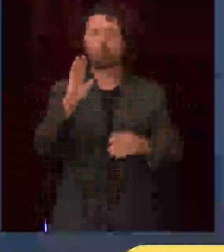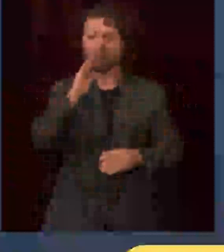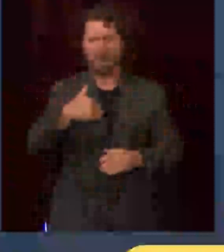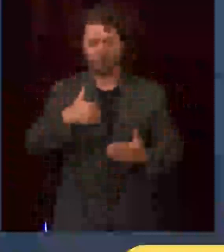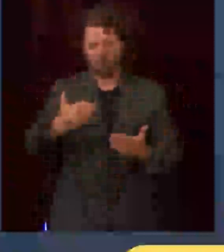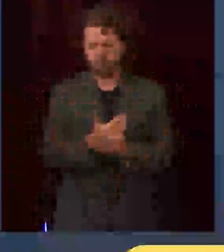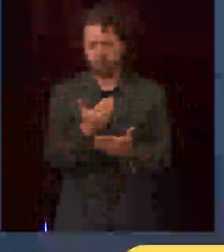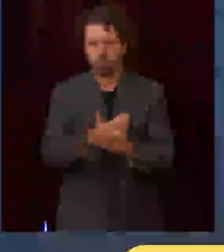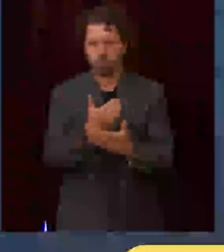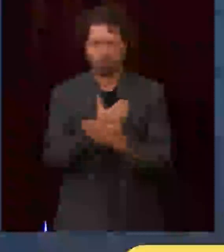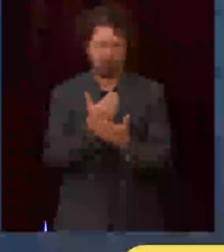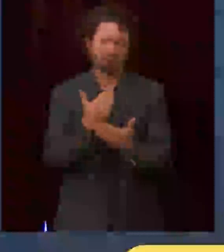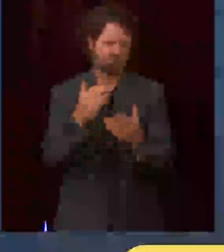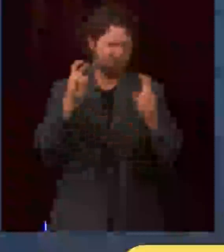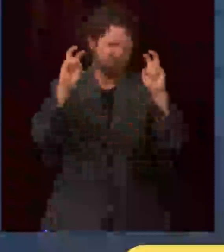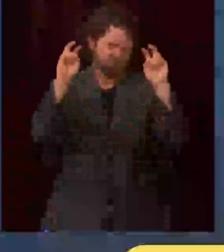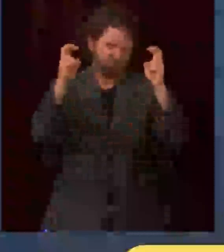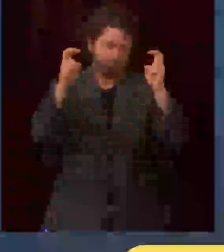recovery program.